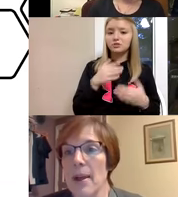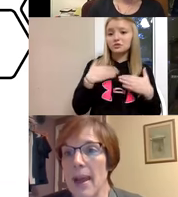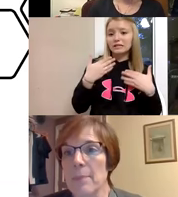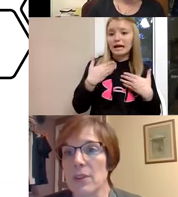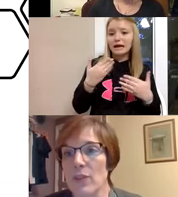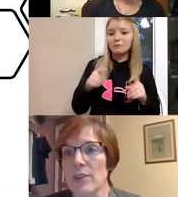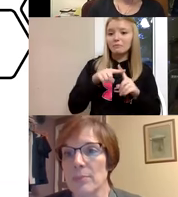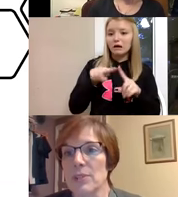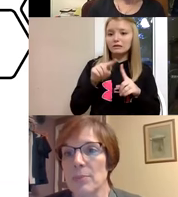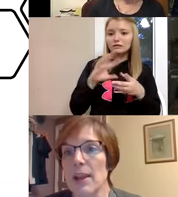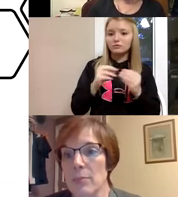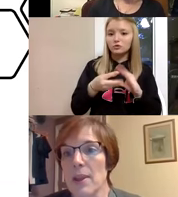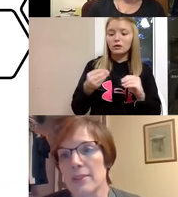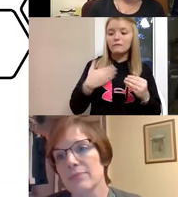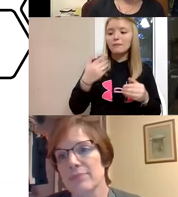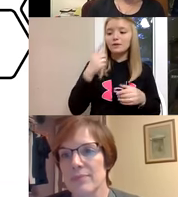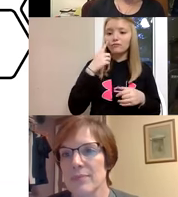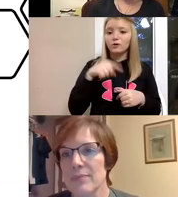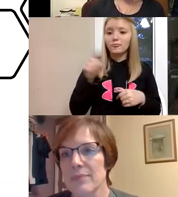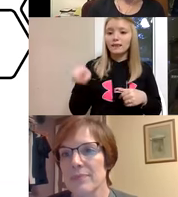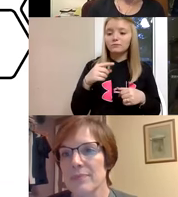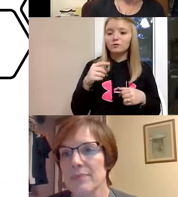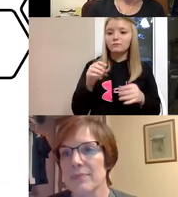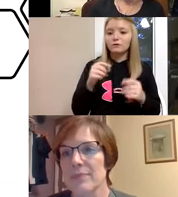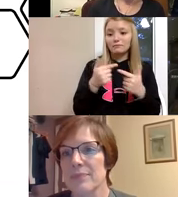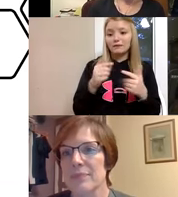I'm happy for them to be out of pain.